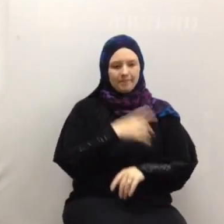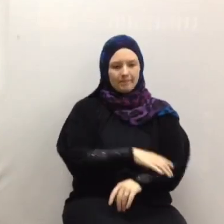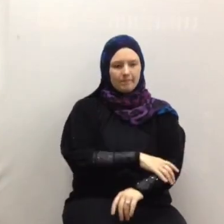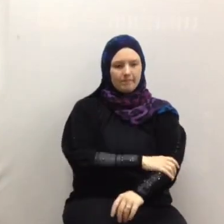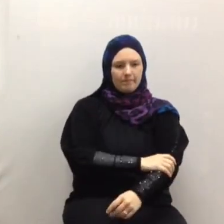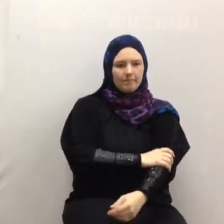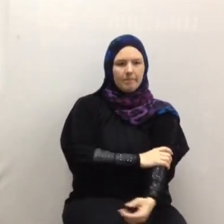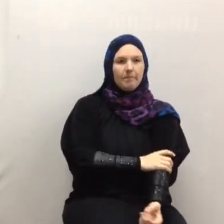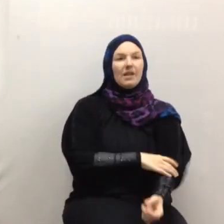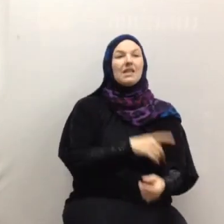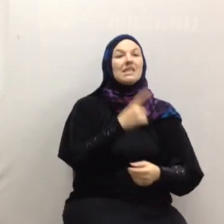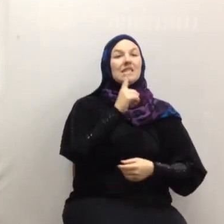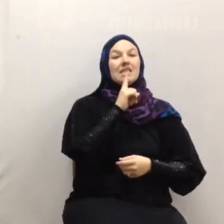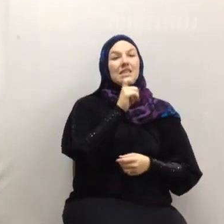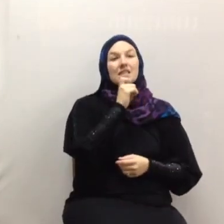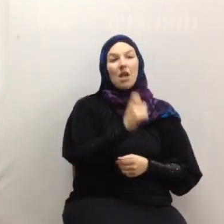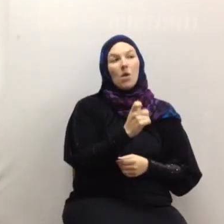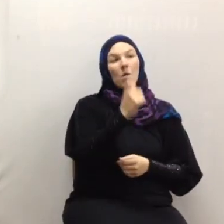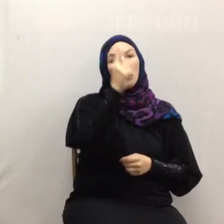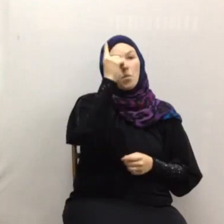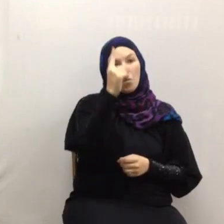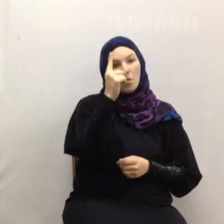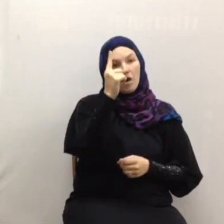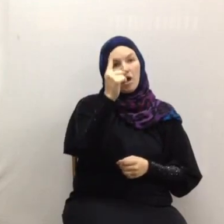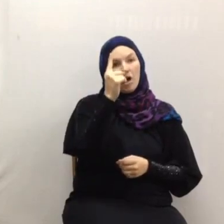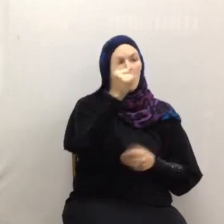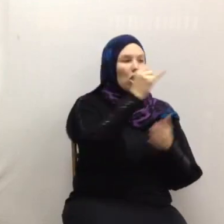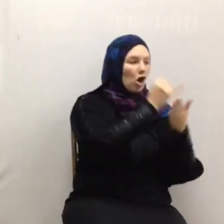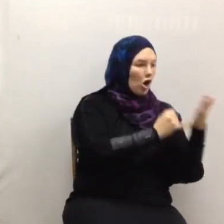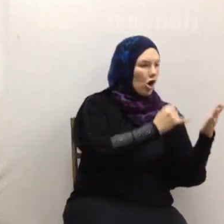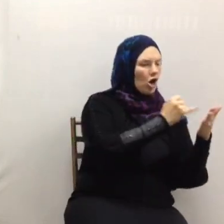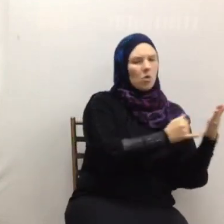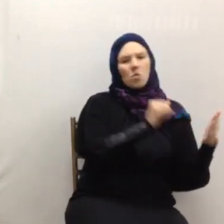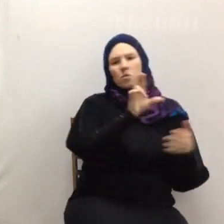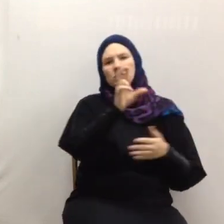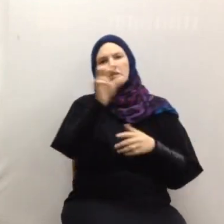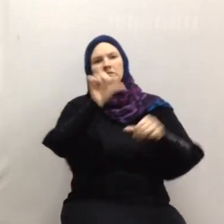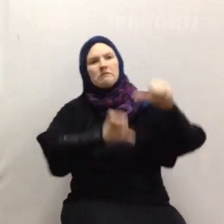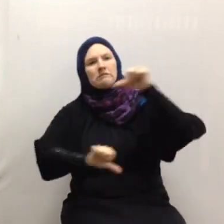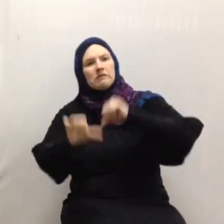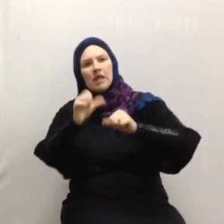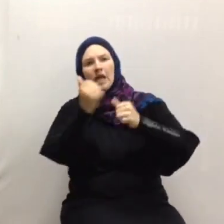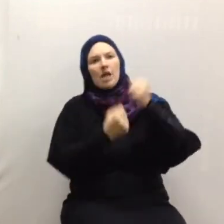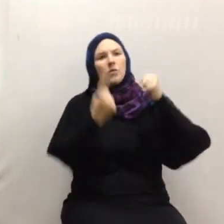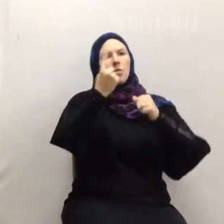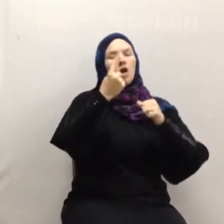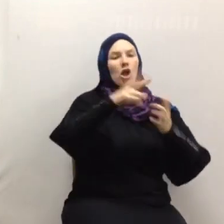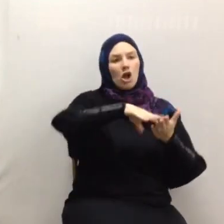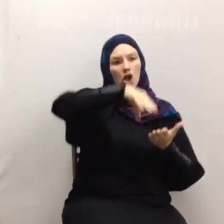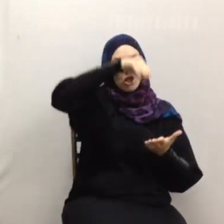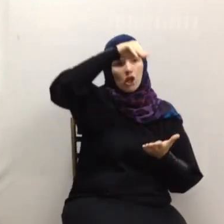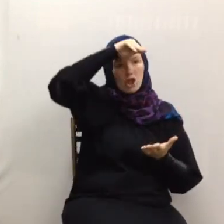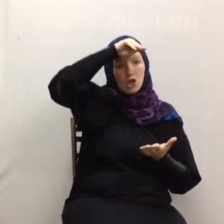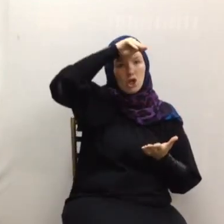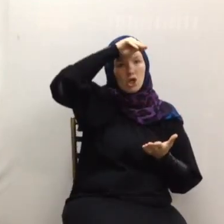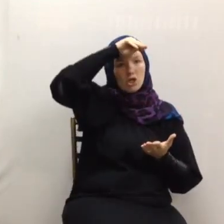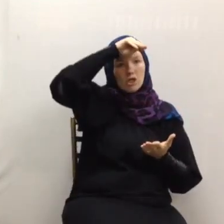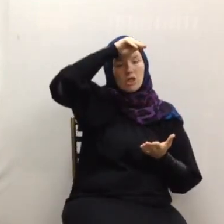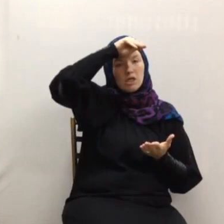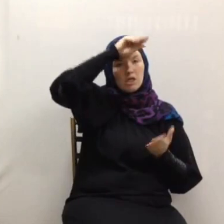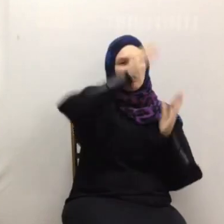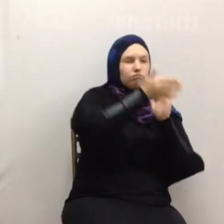not a single art or science that anybody learned and was good at from the first